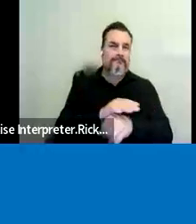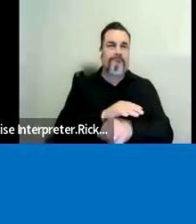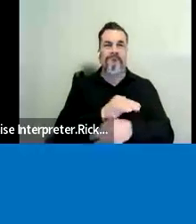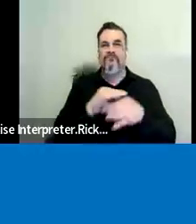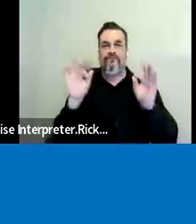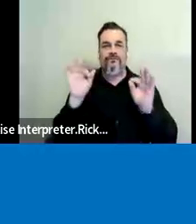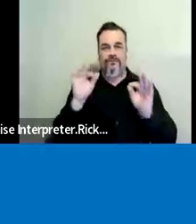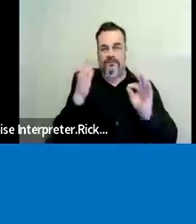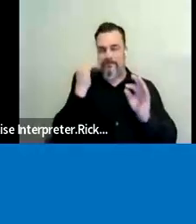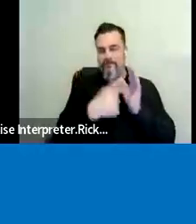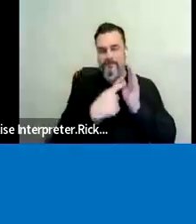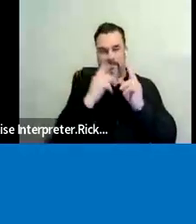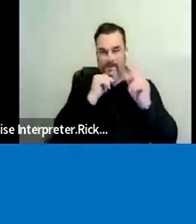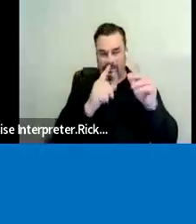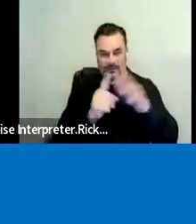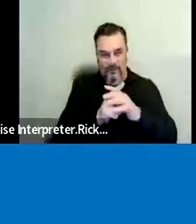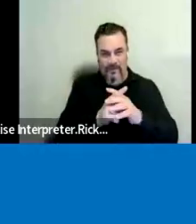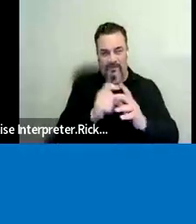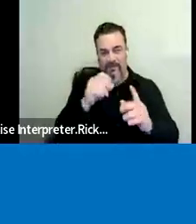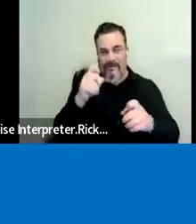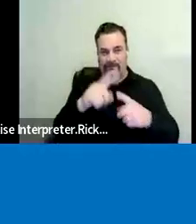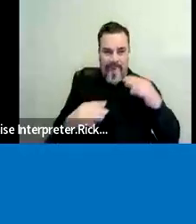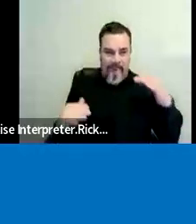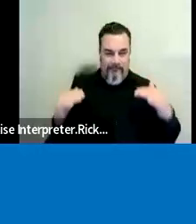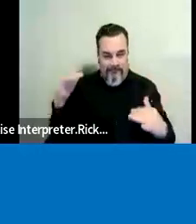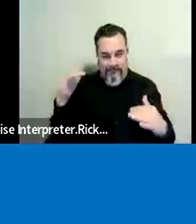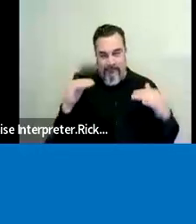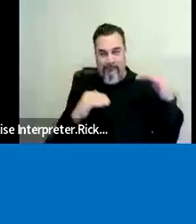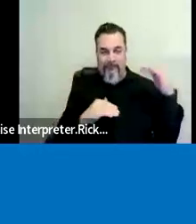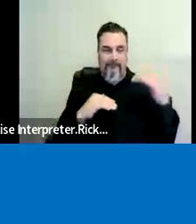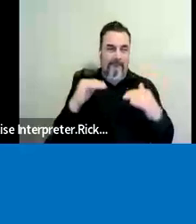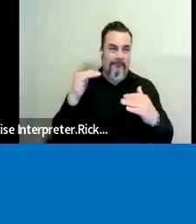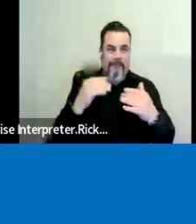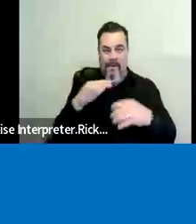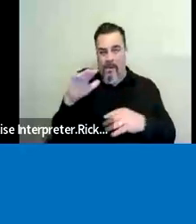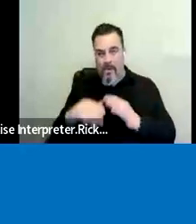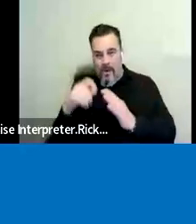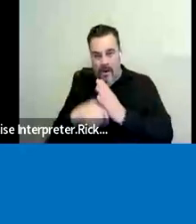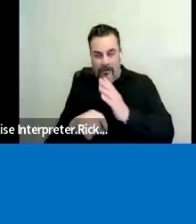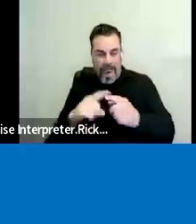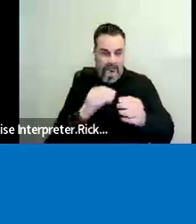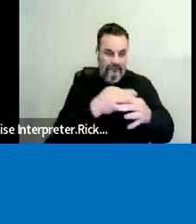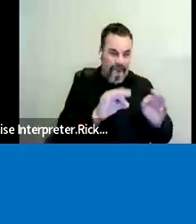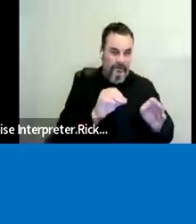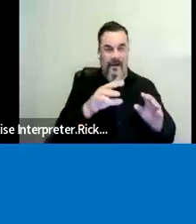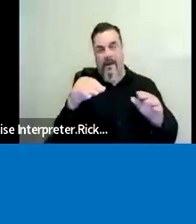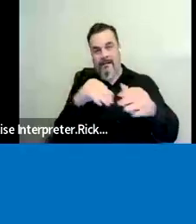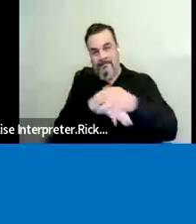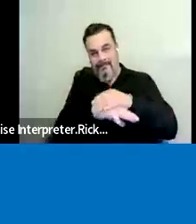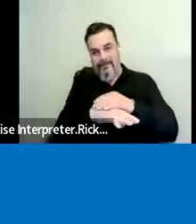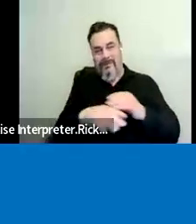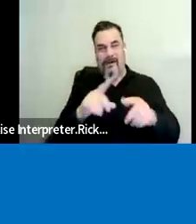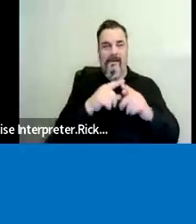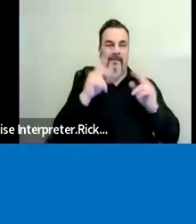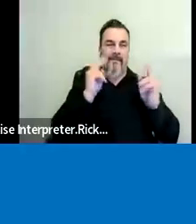then don't show up. So there's a fine balance, right, of like being low cost or free and accessible, and then people